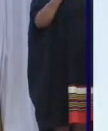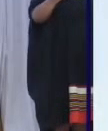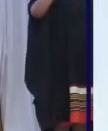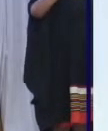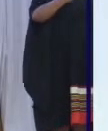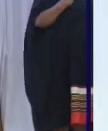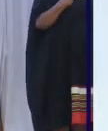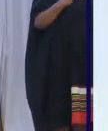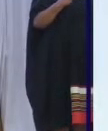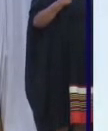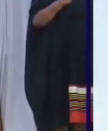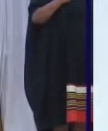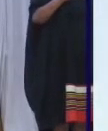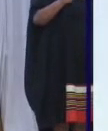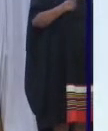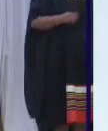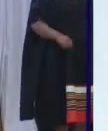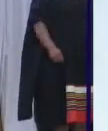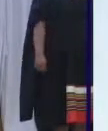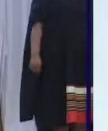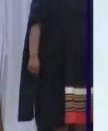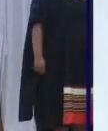Kanya Gqeberha.